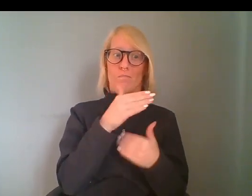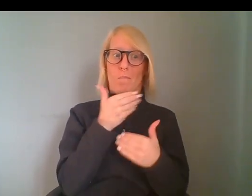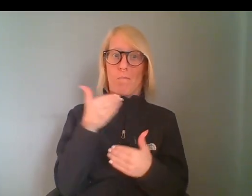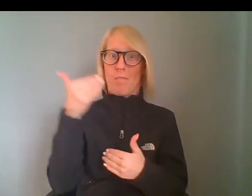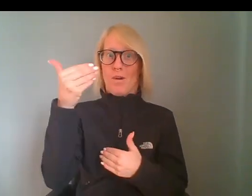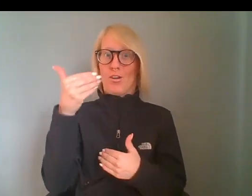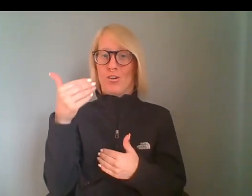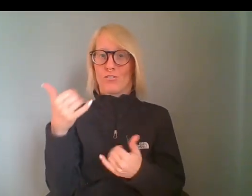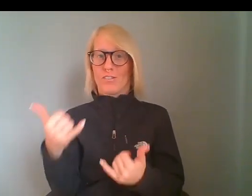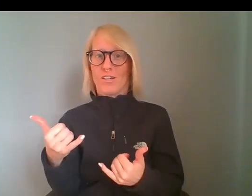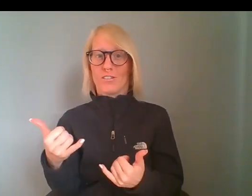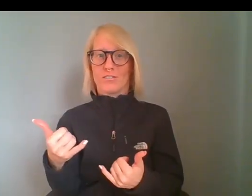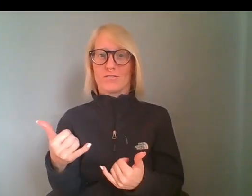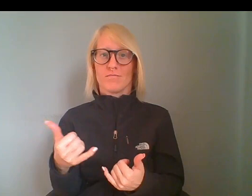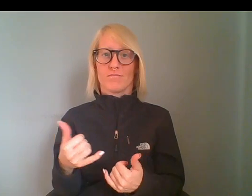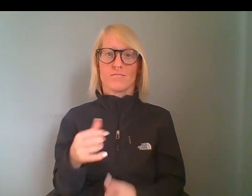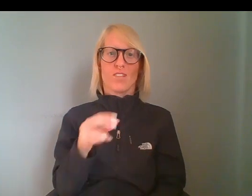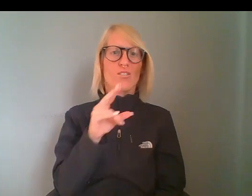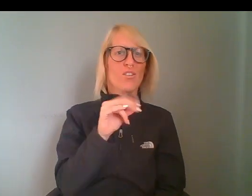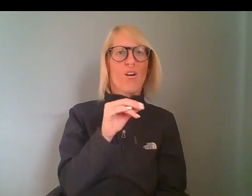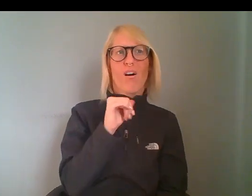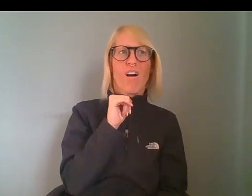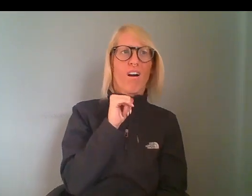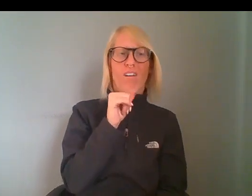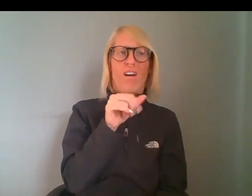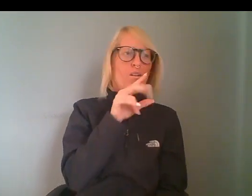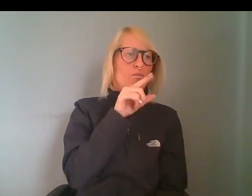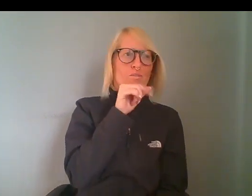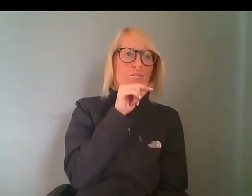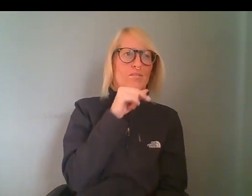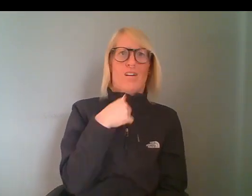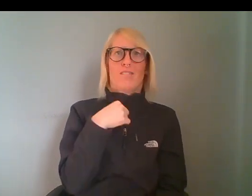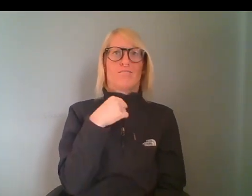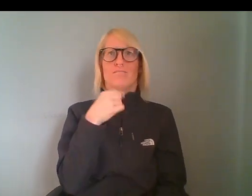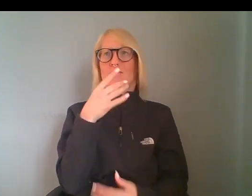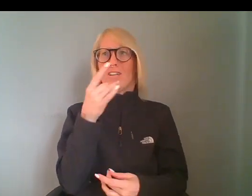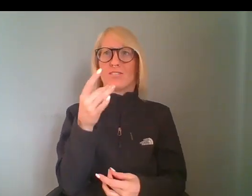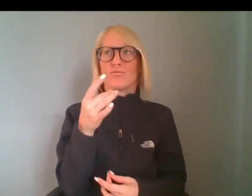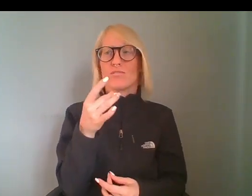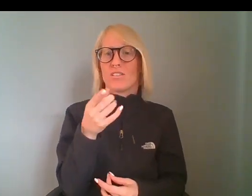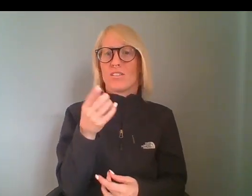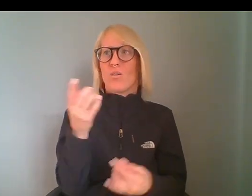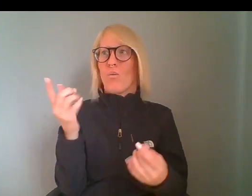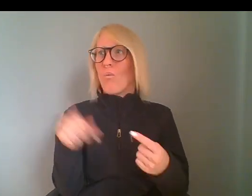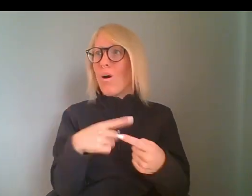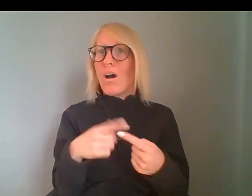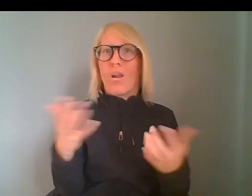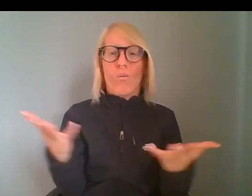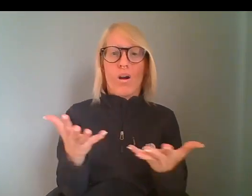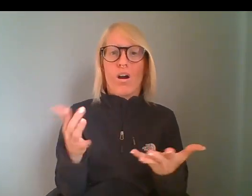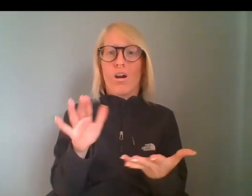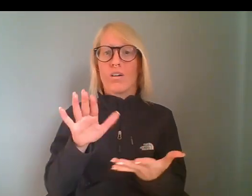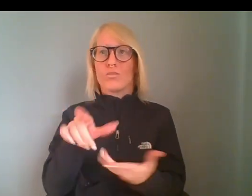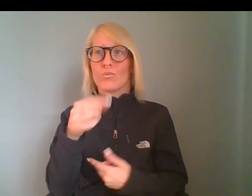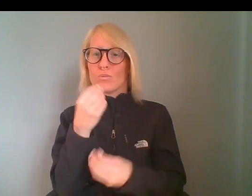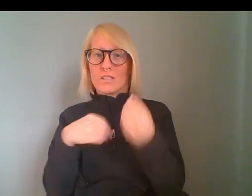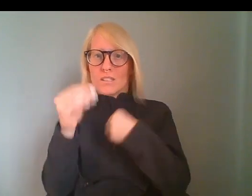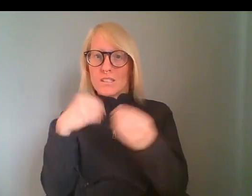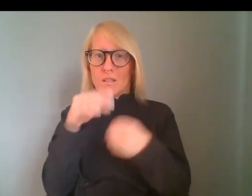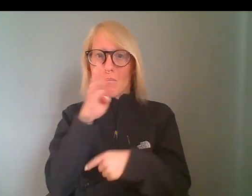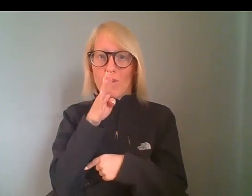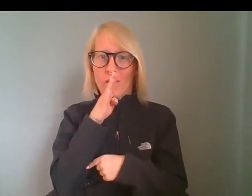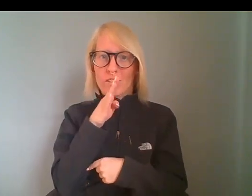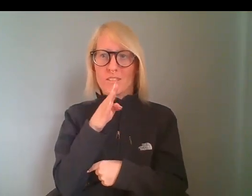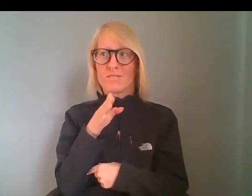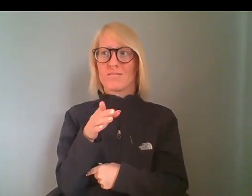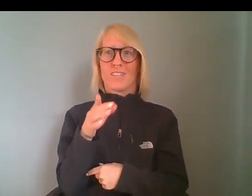No, I'm not on Twitter, and I don't want to know when and what you eat at breakfast, right? When you think about some of the things that are on Twitter, you think, I can't believe people